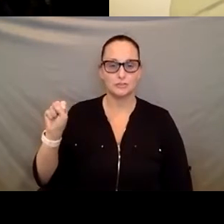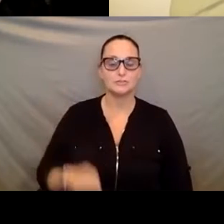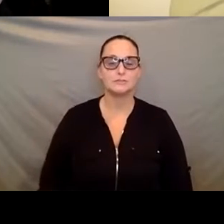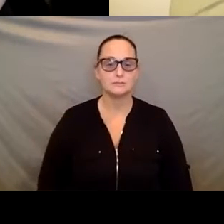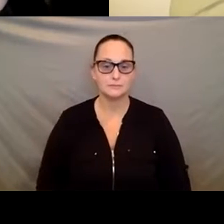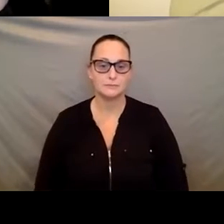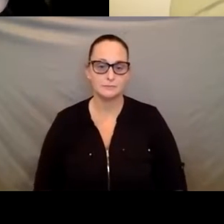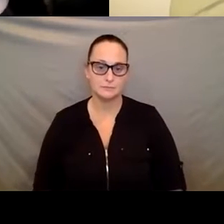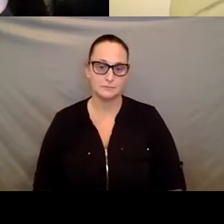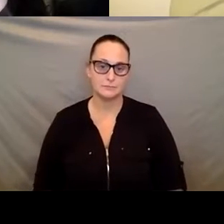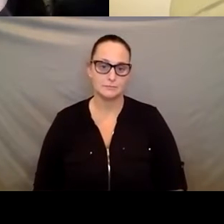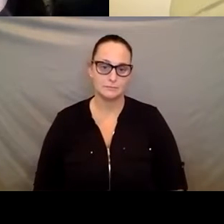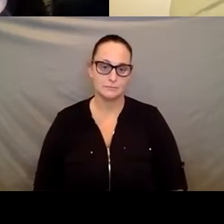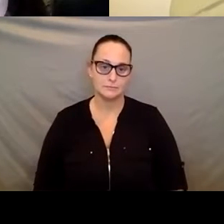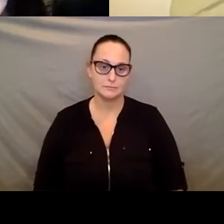we do have